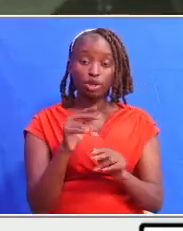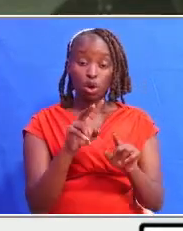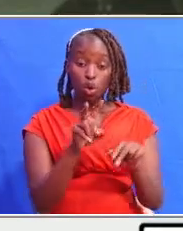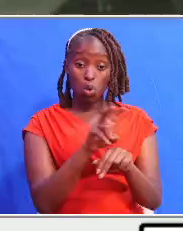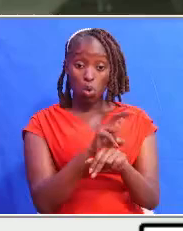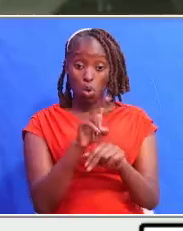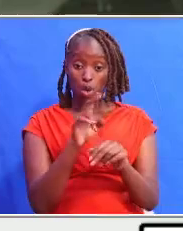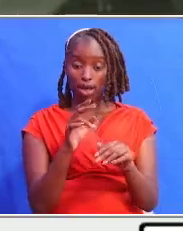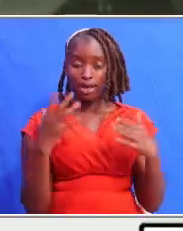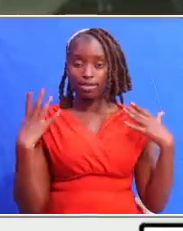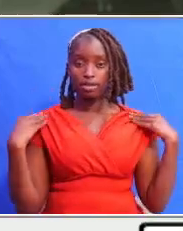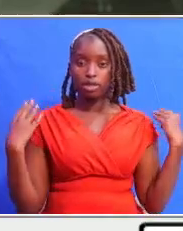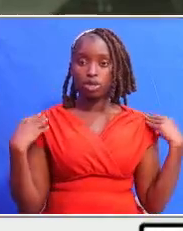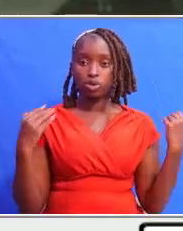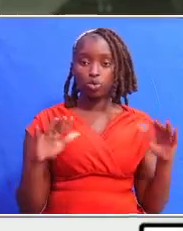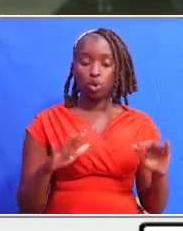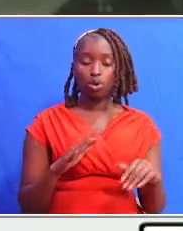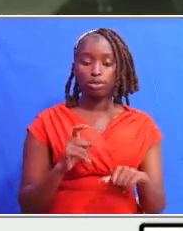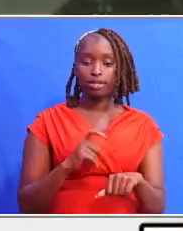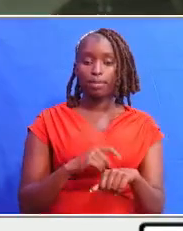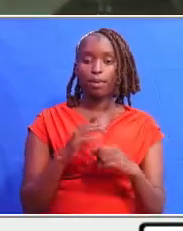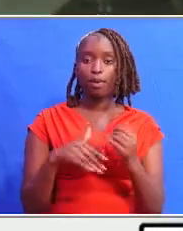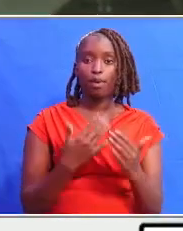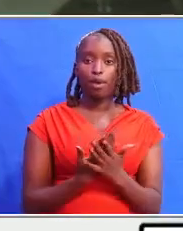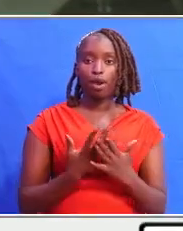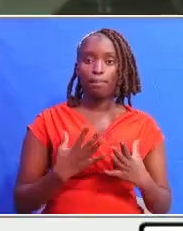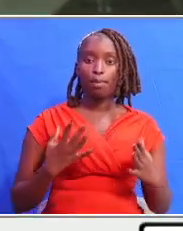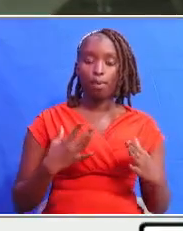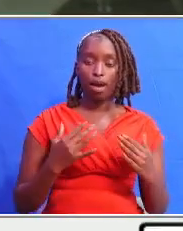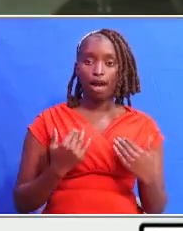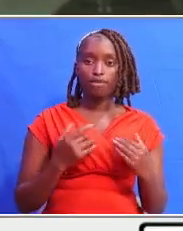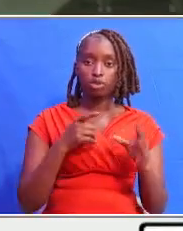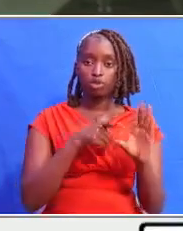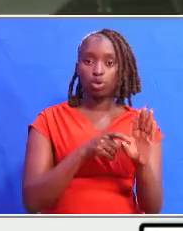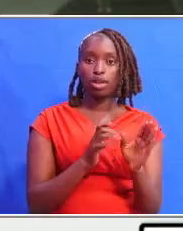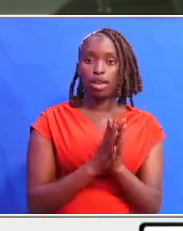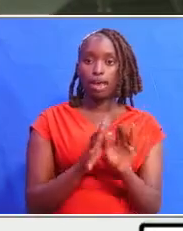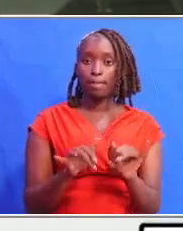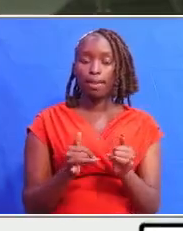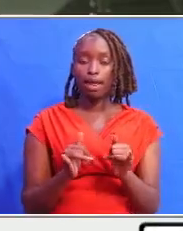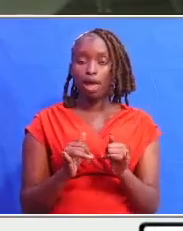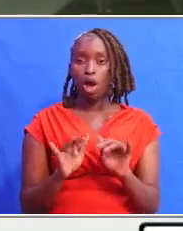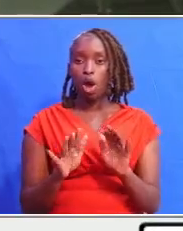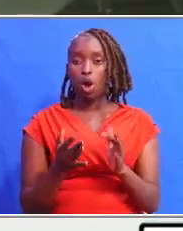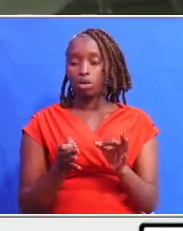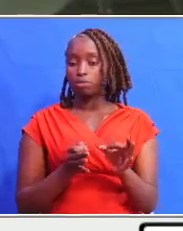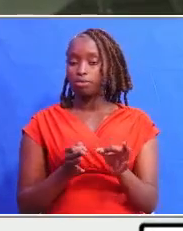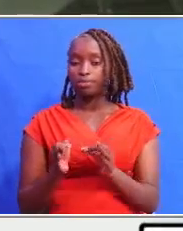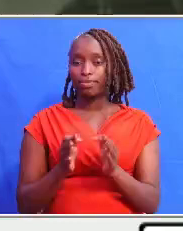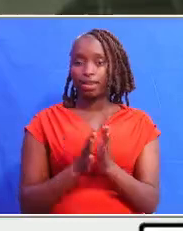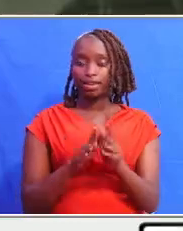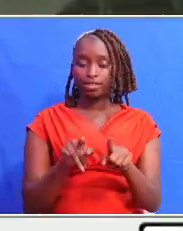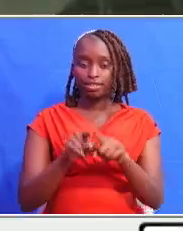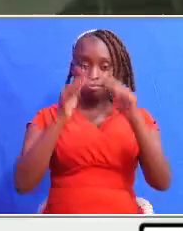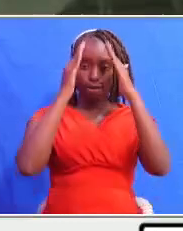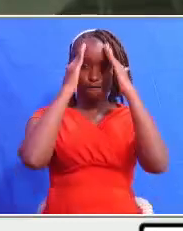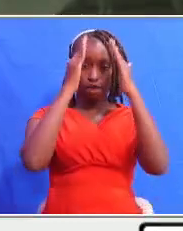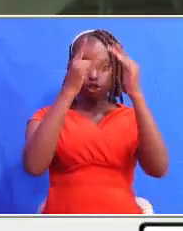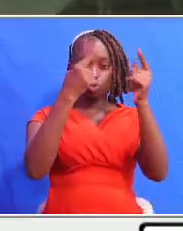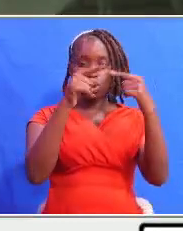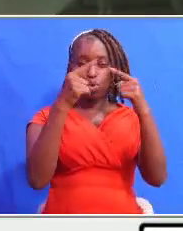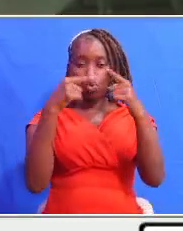itakuwa. Watu wote wakishaingia camp, tutaona vile itakuwa. Of course, vile tu nimesema, tuna focus on winning both